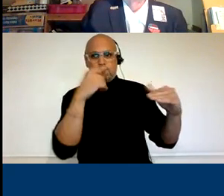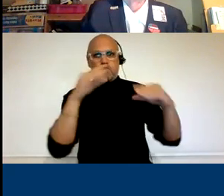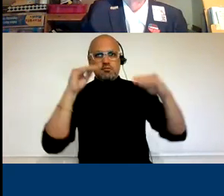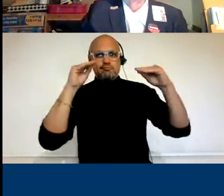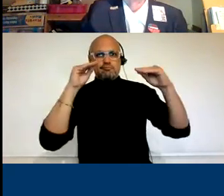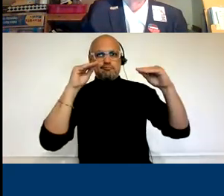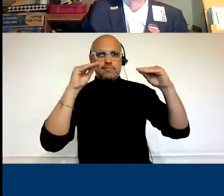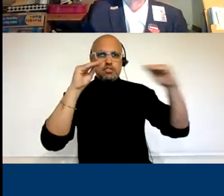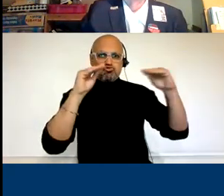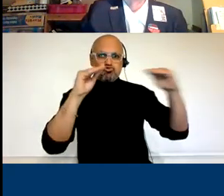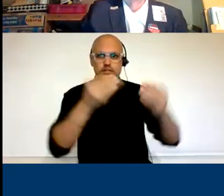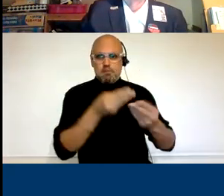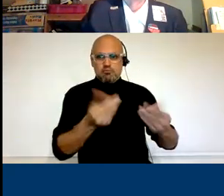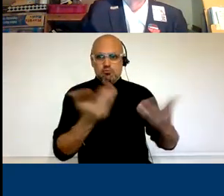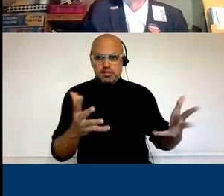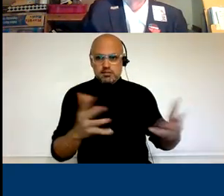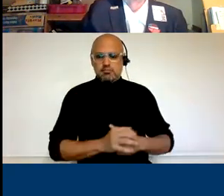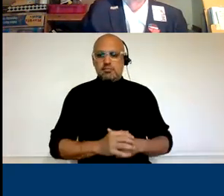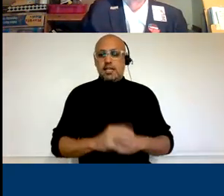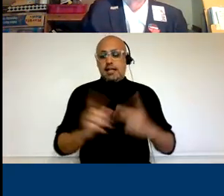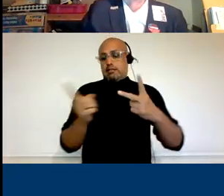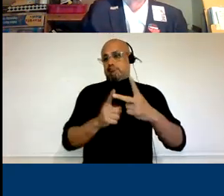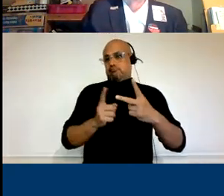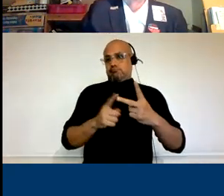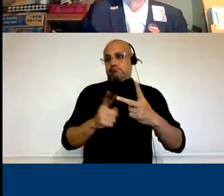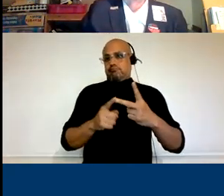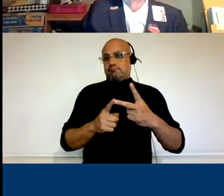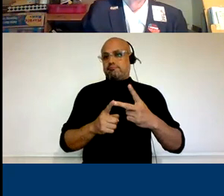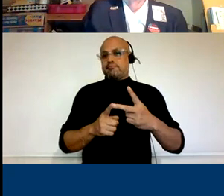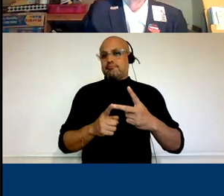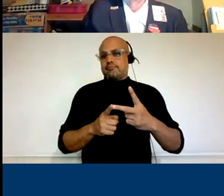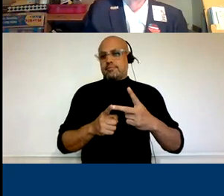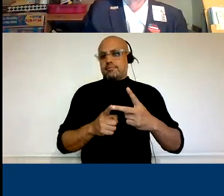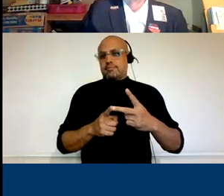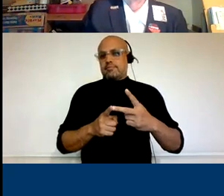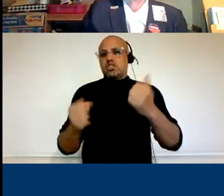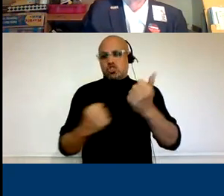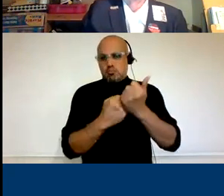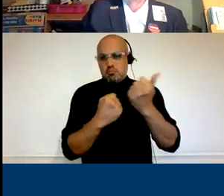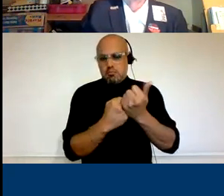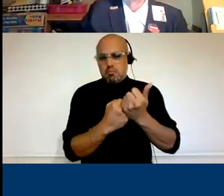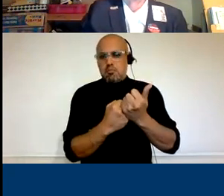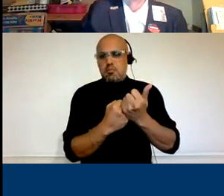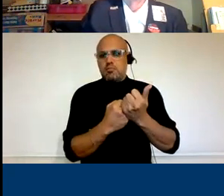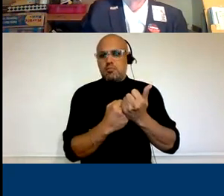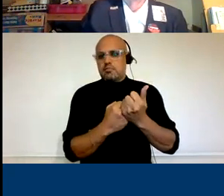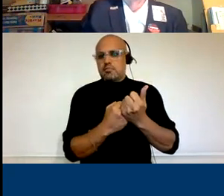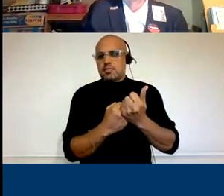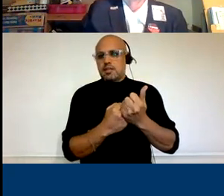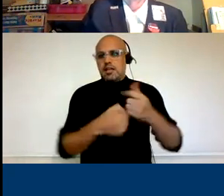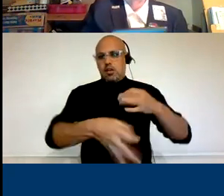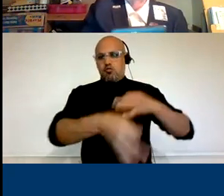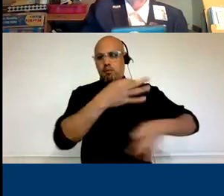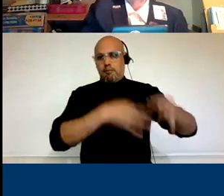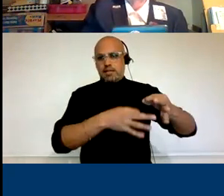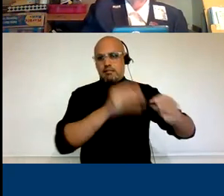material. And the second part goes back the support of the replacing and